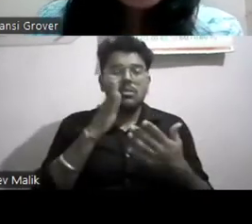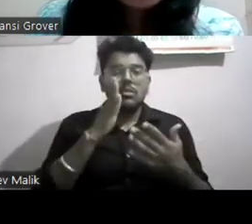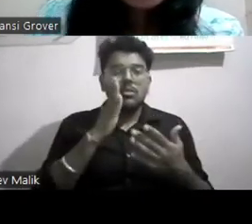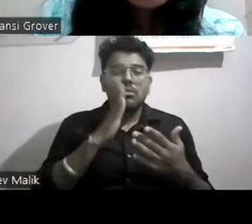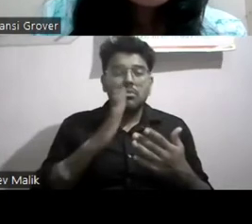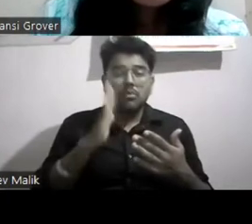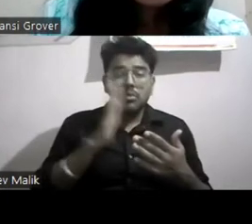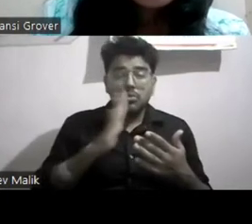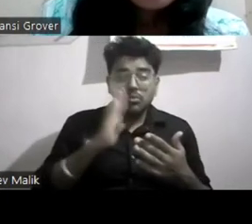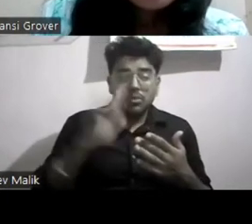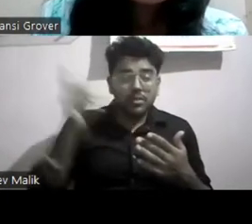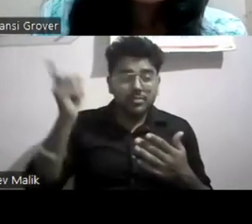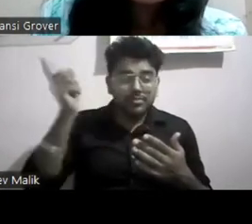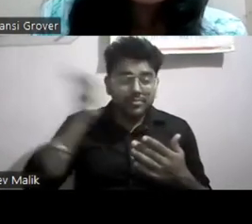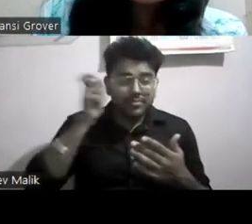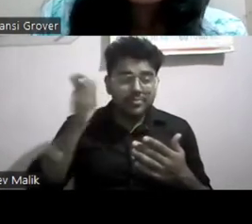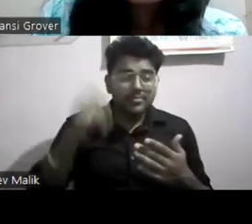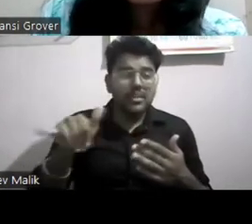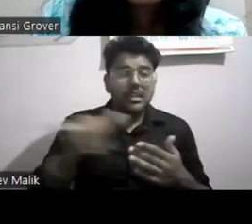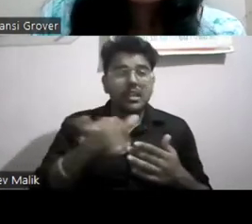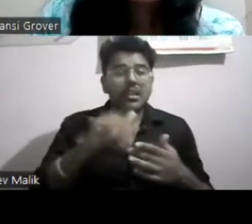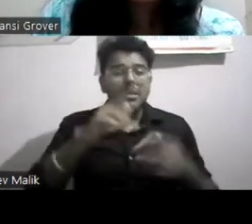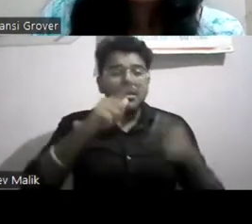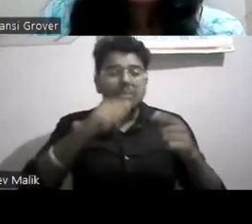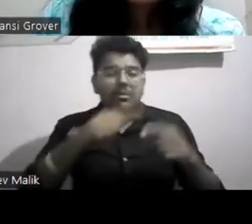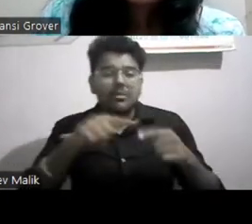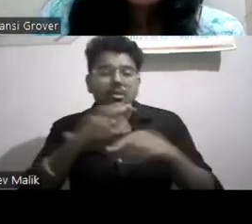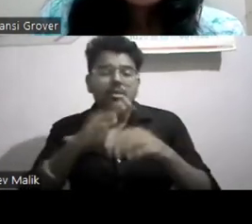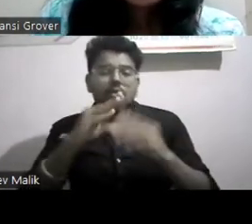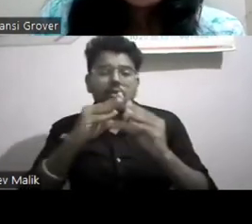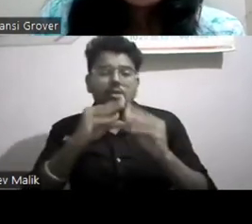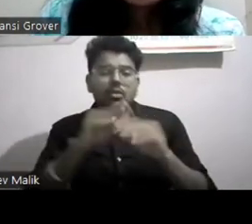score, right? And right.